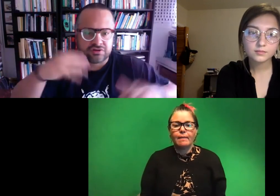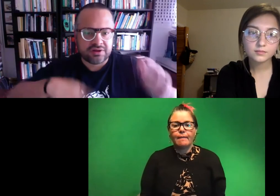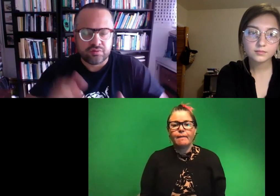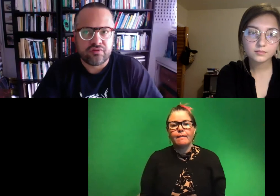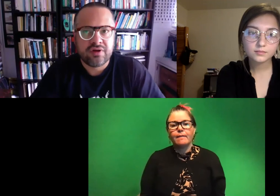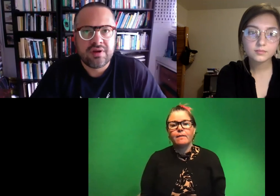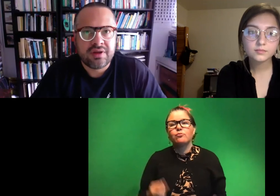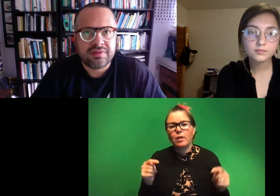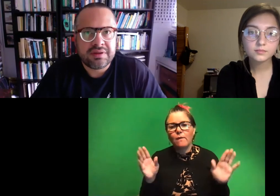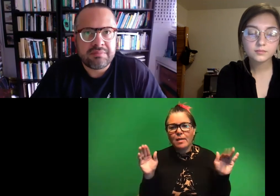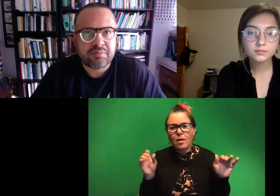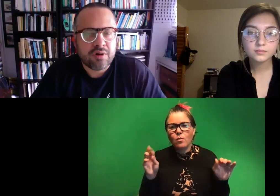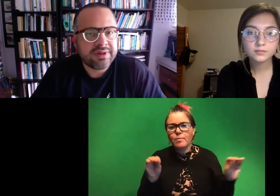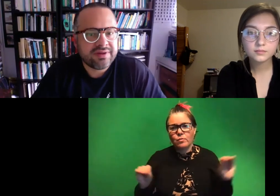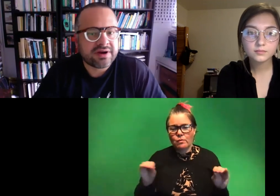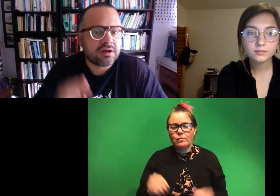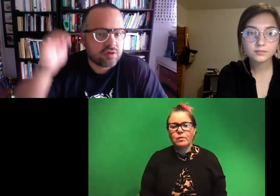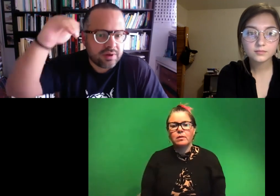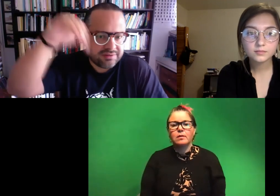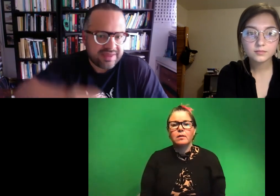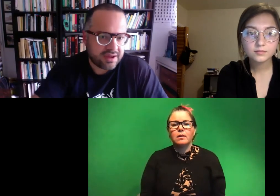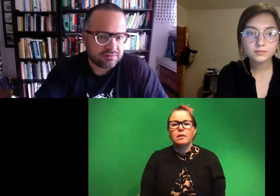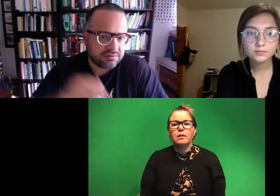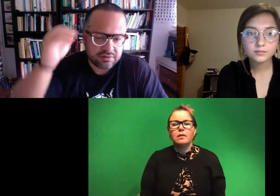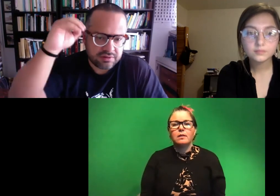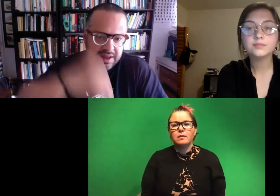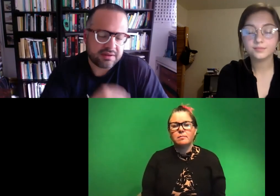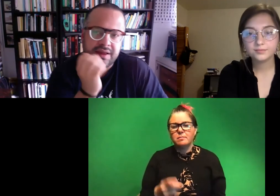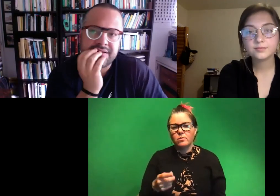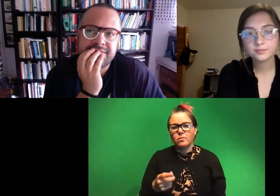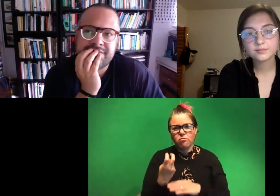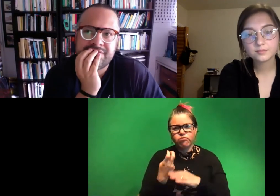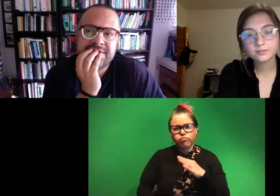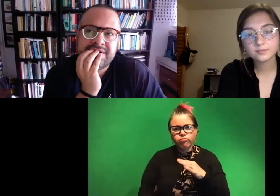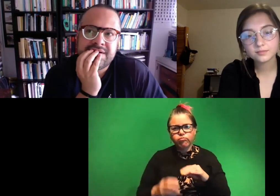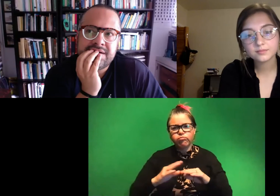fly or try to move. Probably they are not going down or like